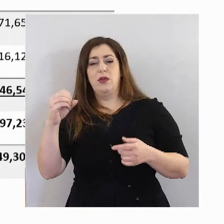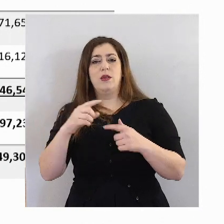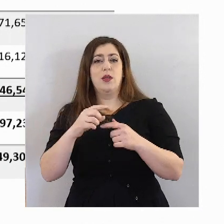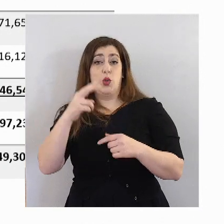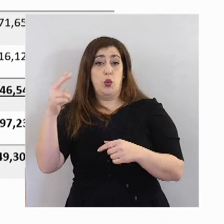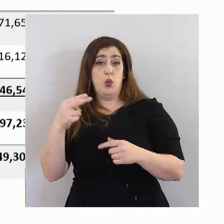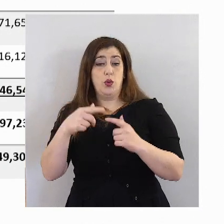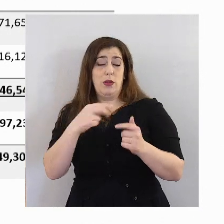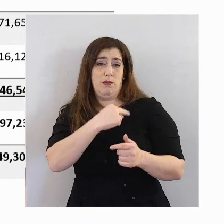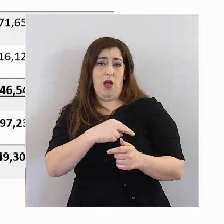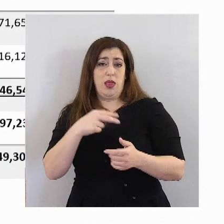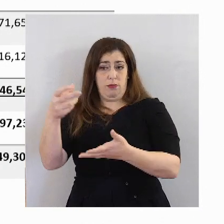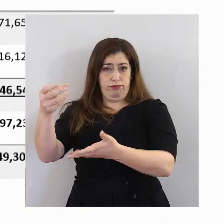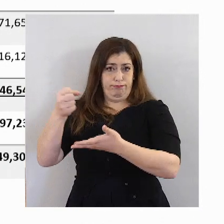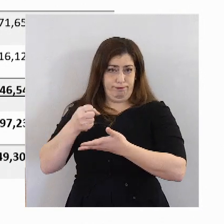national funds.